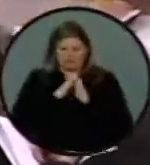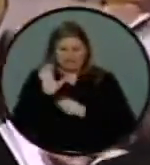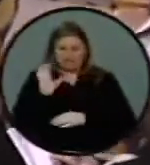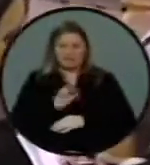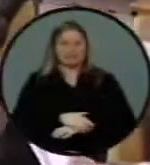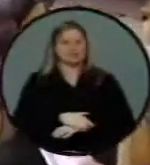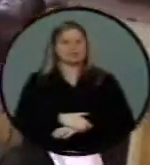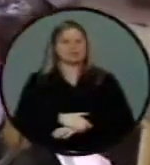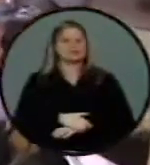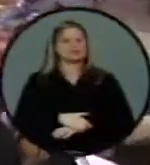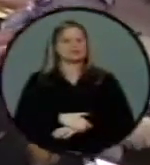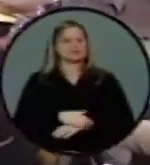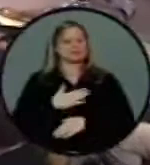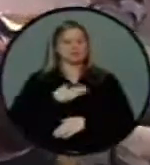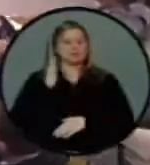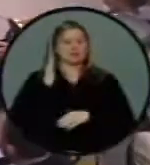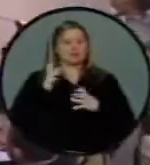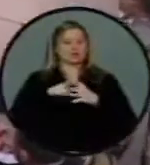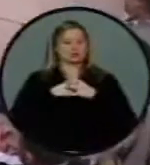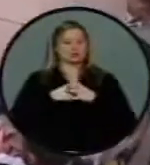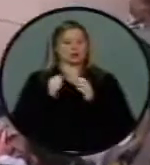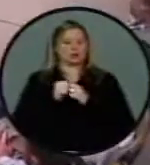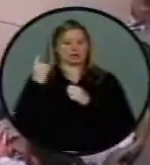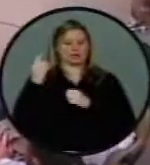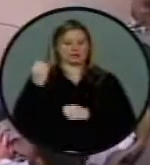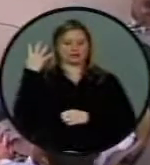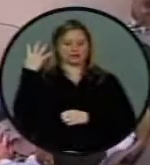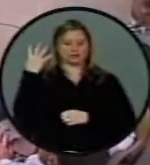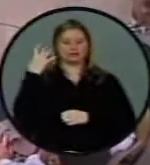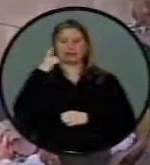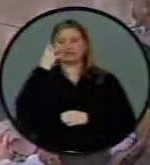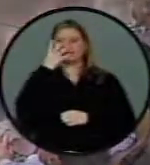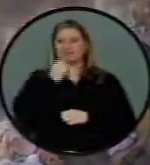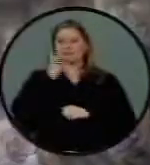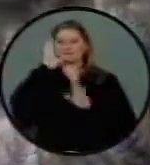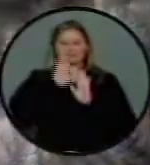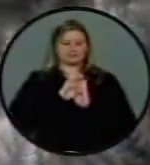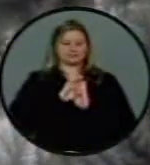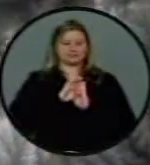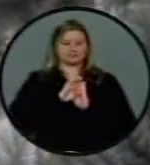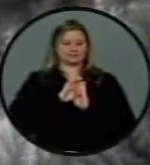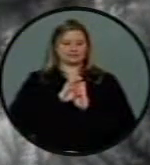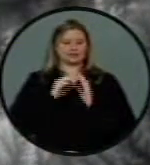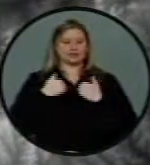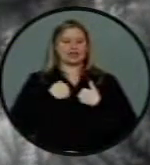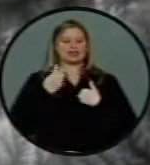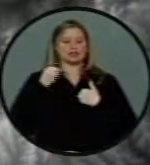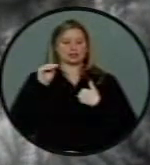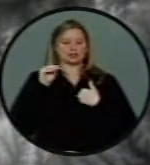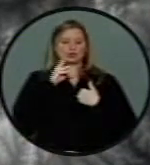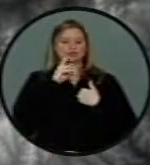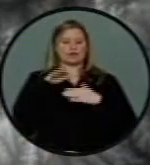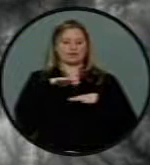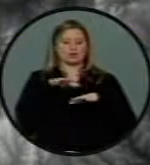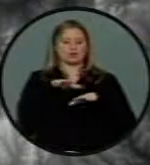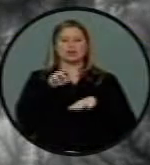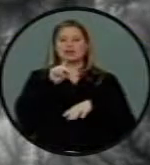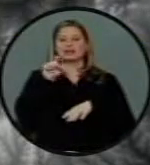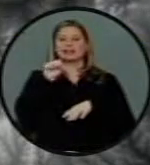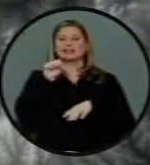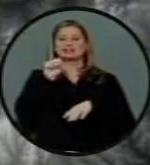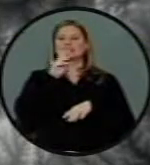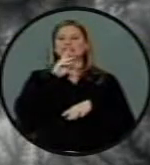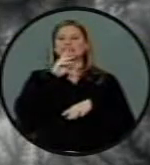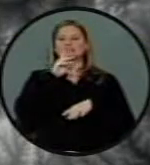don't. So in a presentation, I'd like to start with this piece. I just think it's a wonderful image. We have the Missouri River coming out of the top, the Kansas River